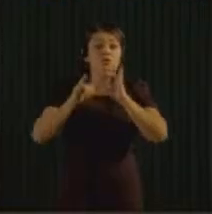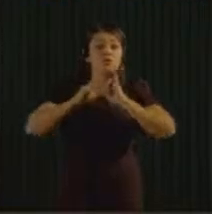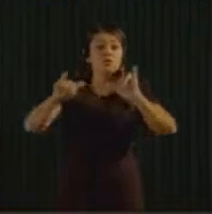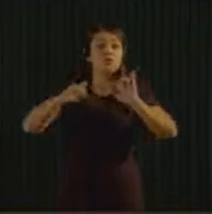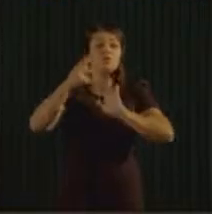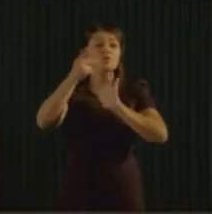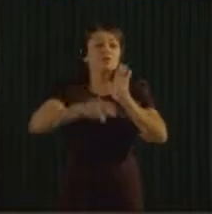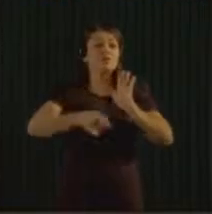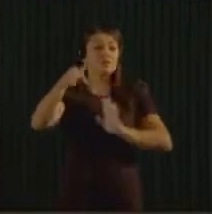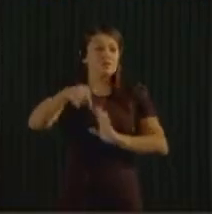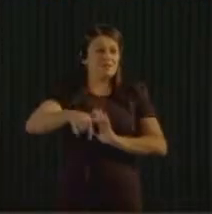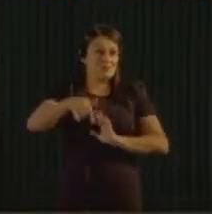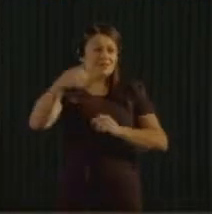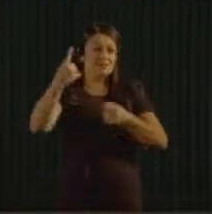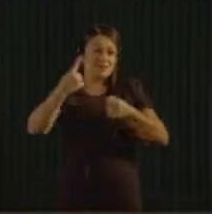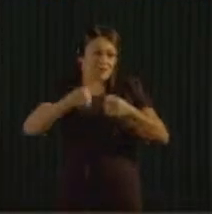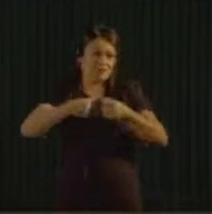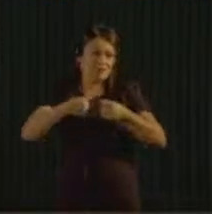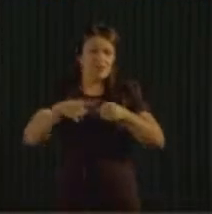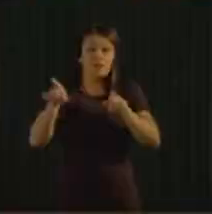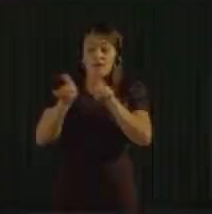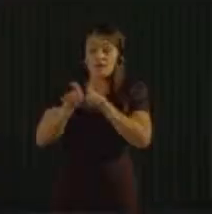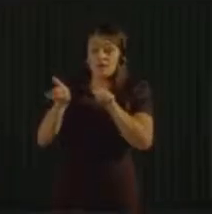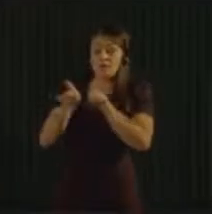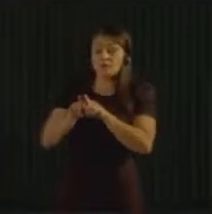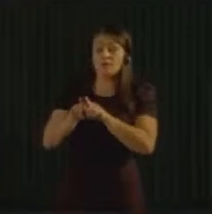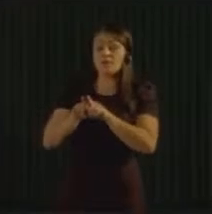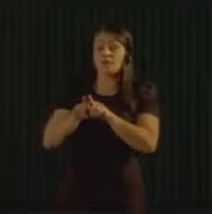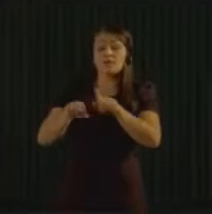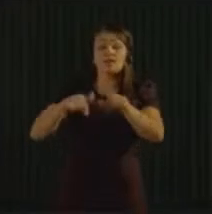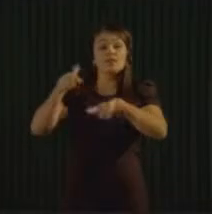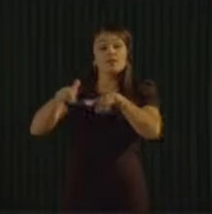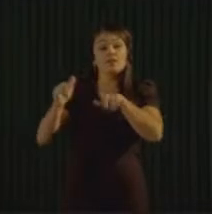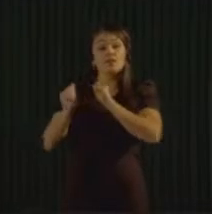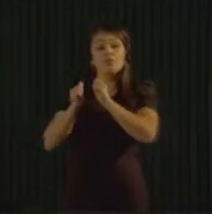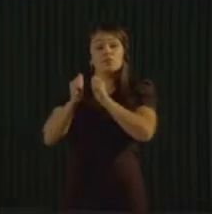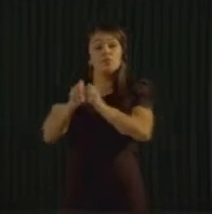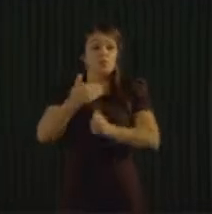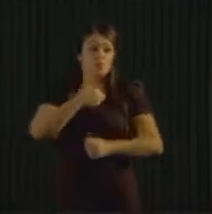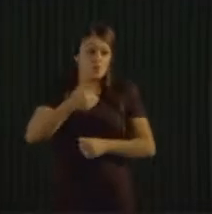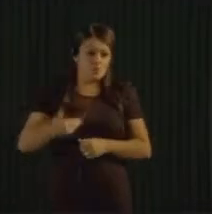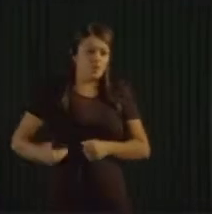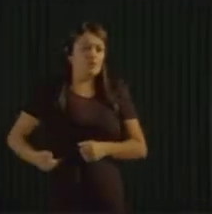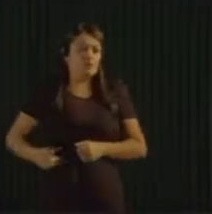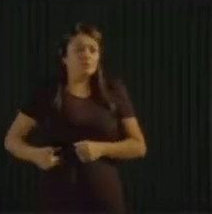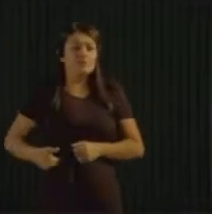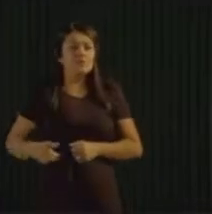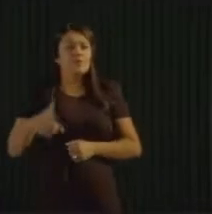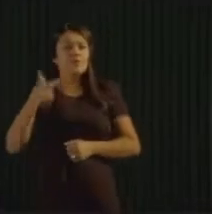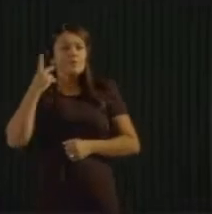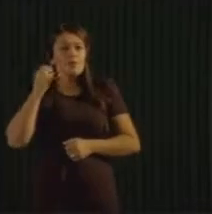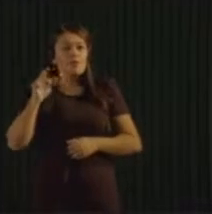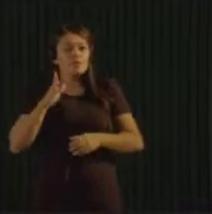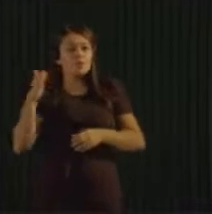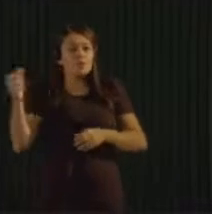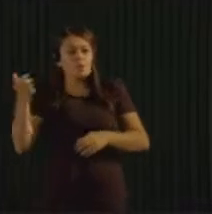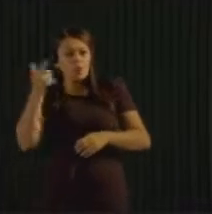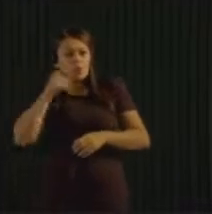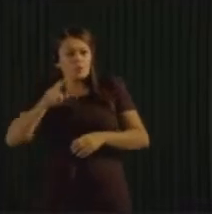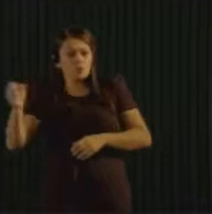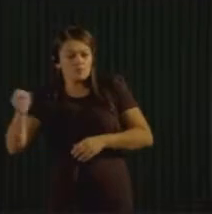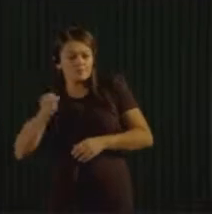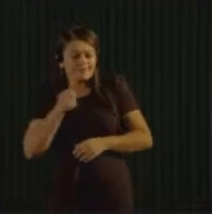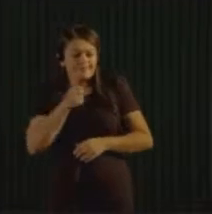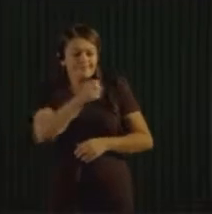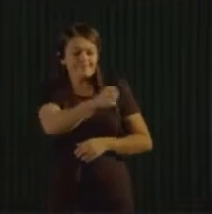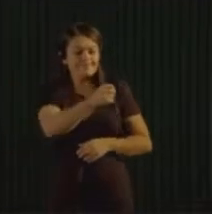the municipal government level to create like the plans. So in this case is Obuse town in Nagano. They